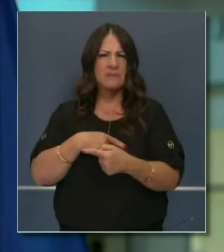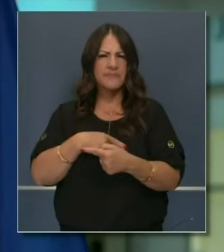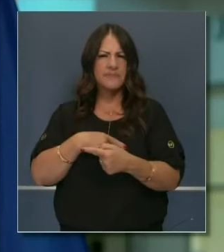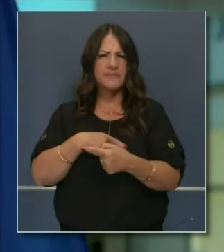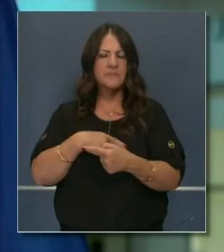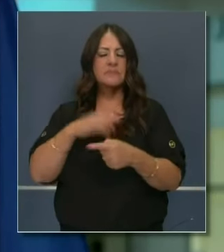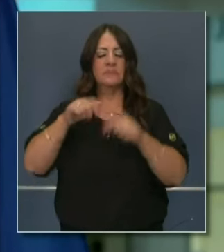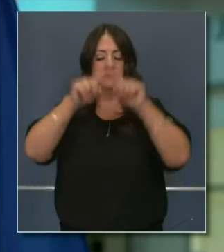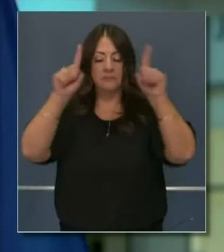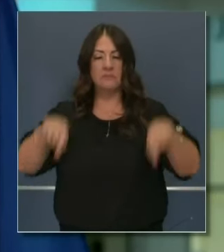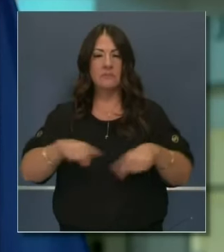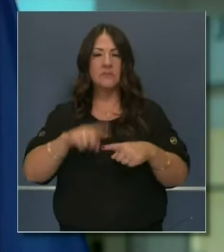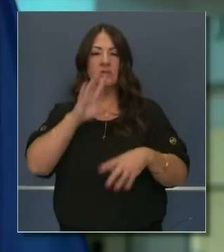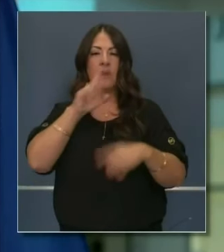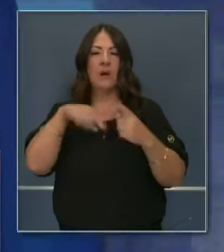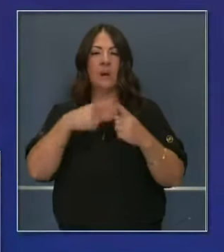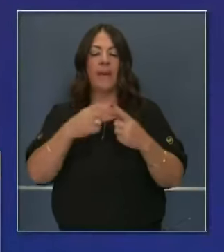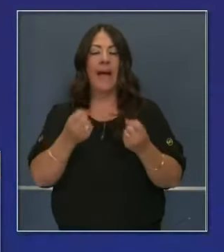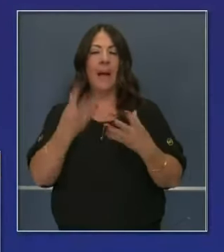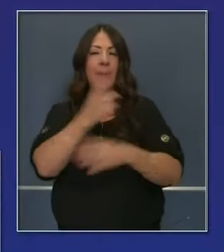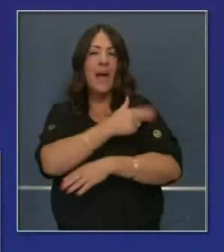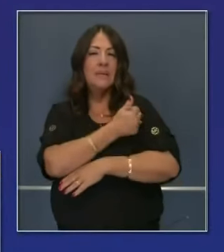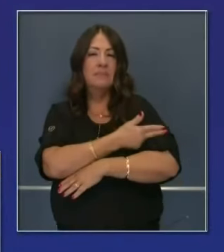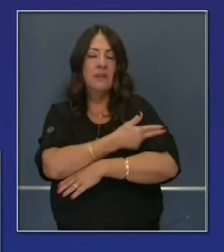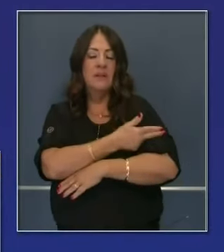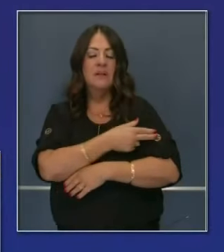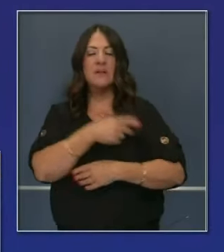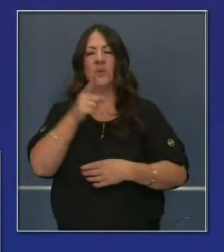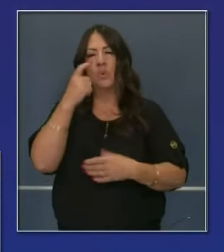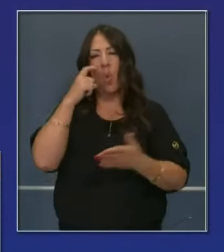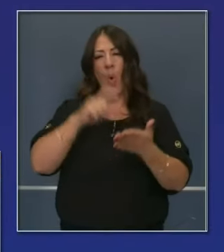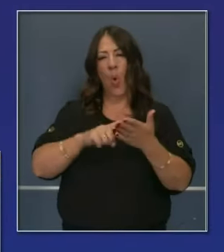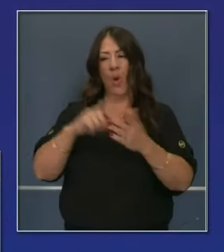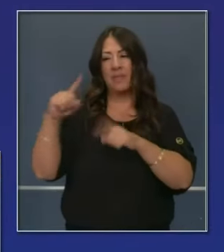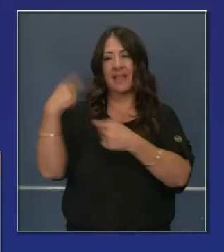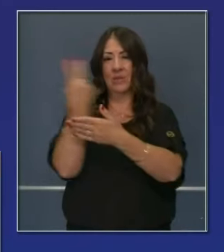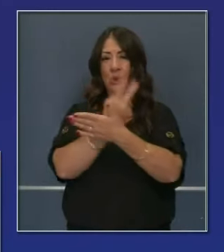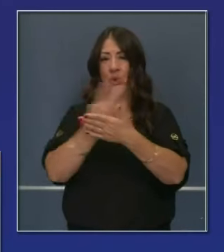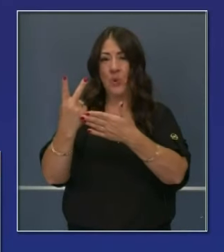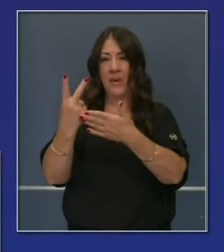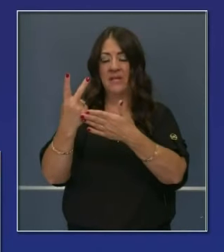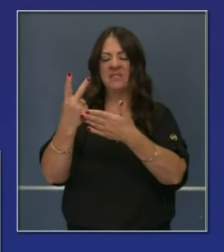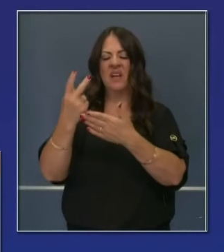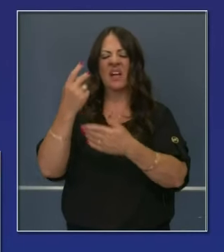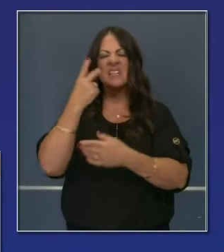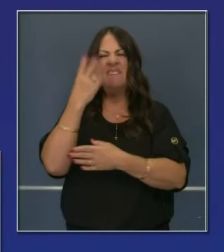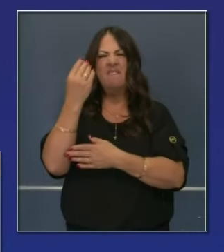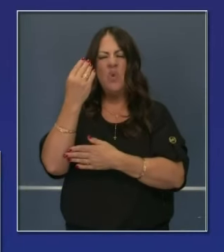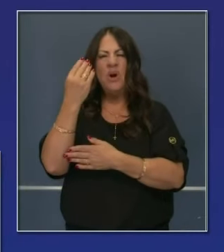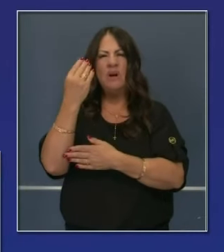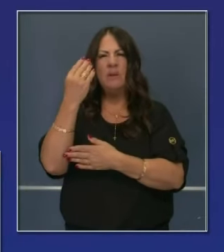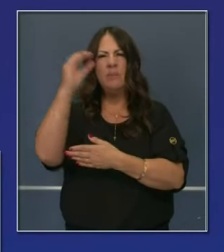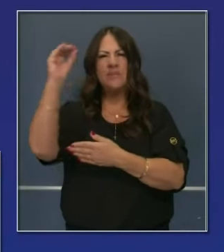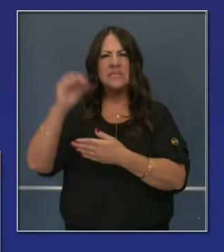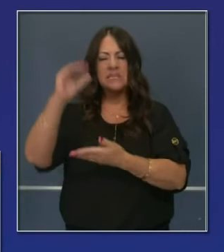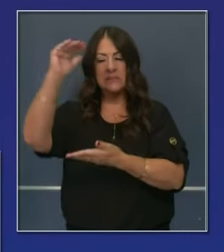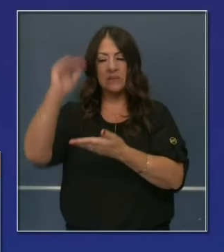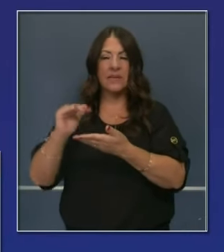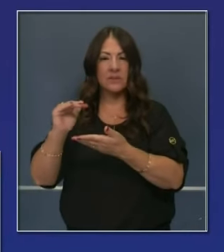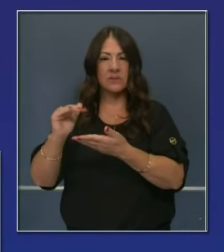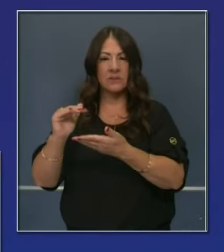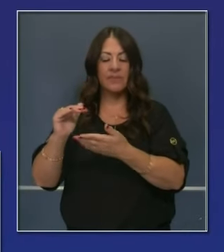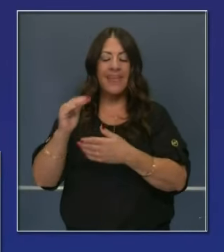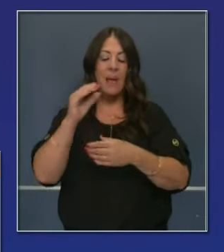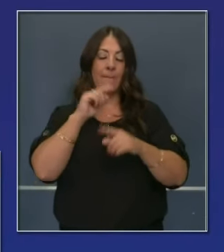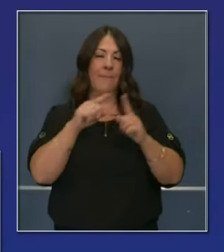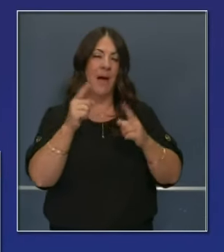on the hospitalization slide a 4% decrease over a 14-day period. If I put up a 7-day slide,